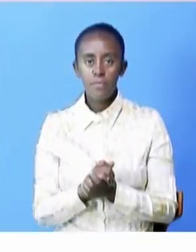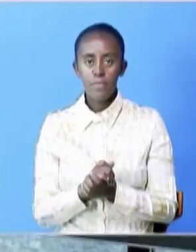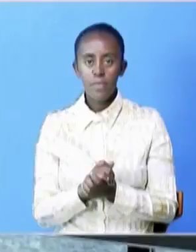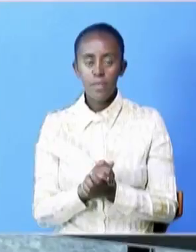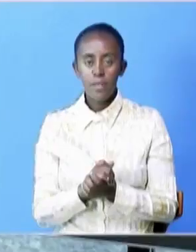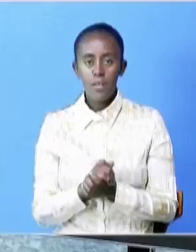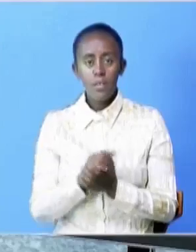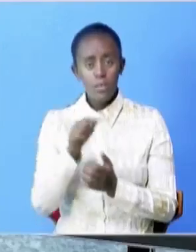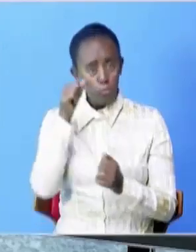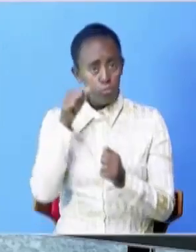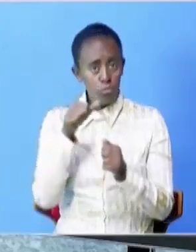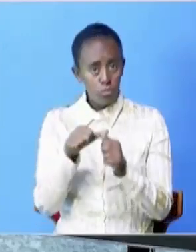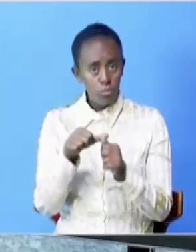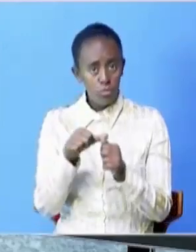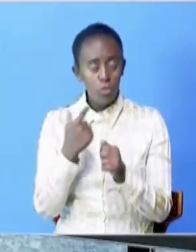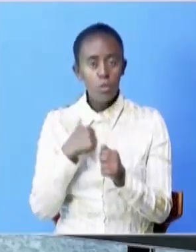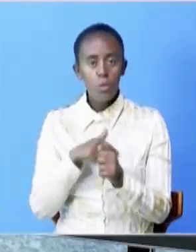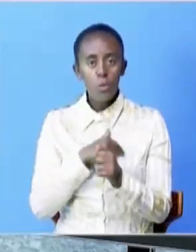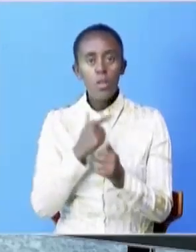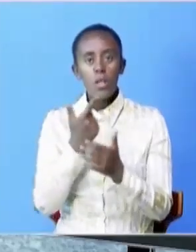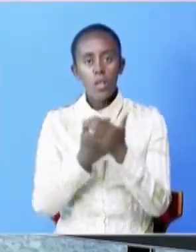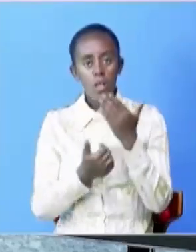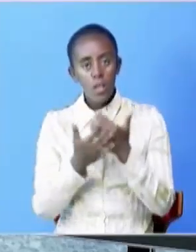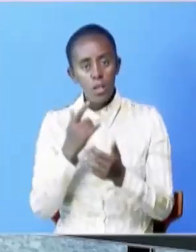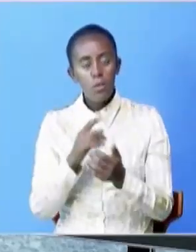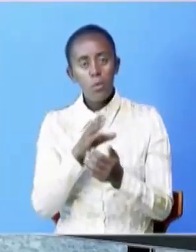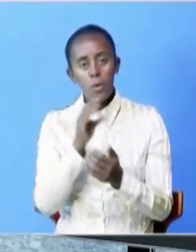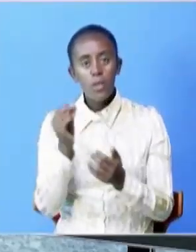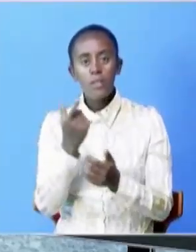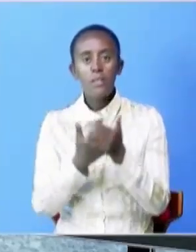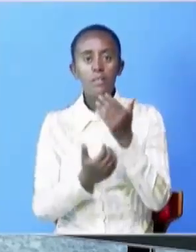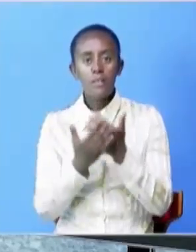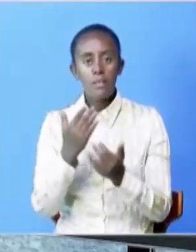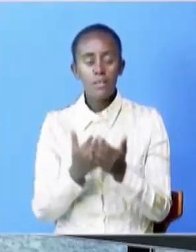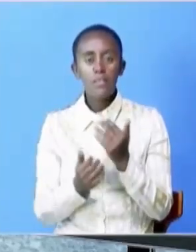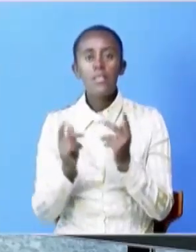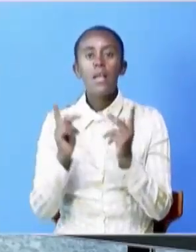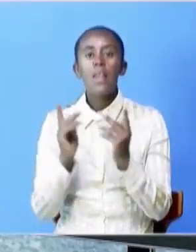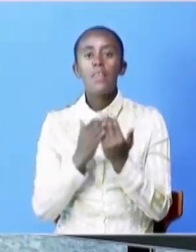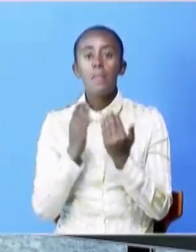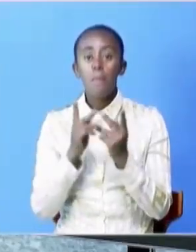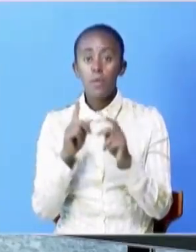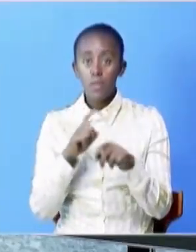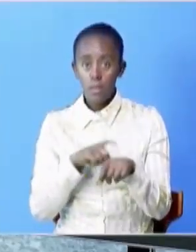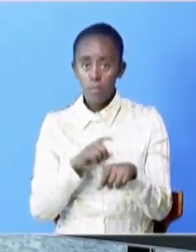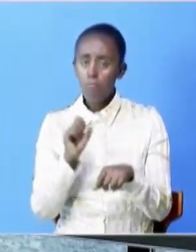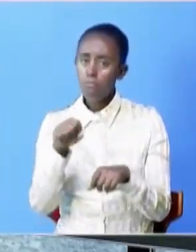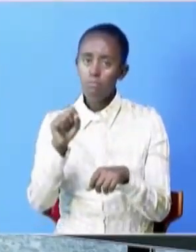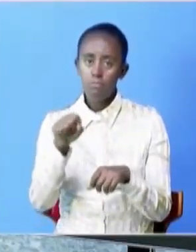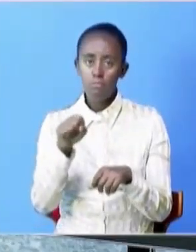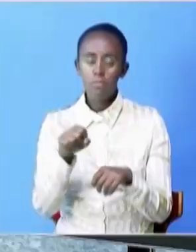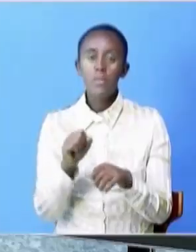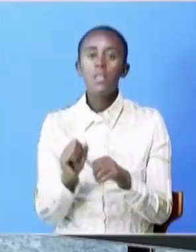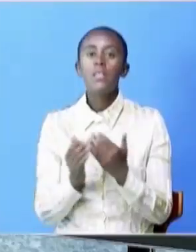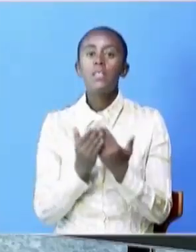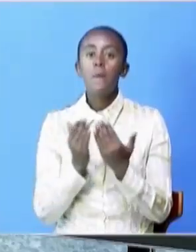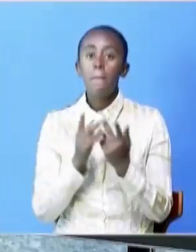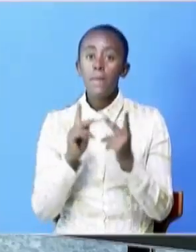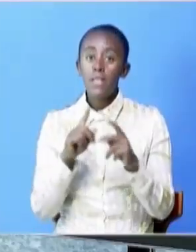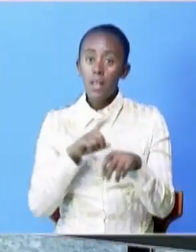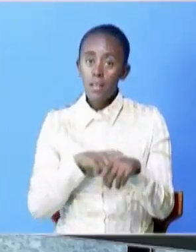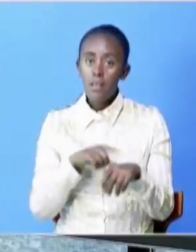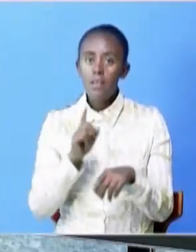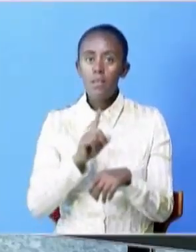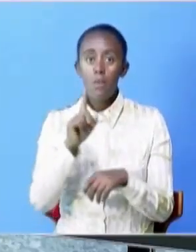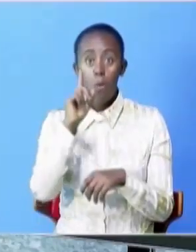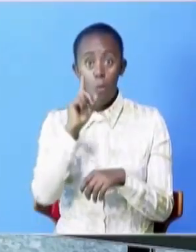So, can you remember what we talked about and discussed about the simple present tense? Yes, the simple present tense is